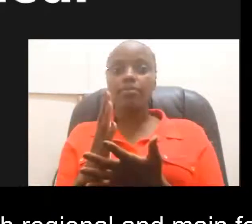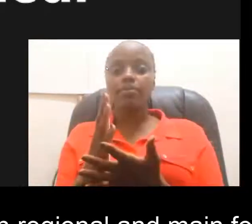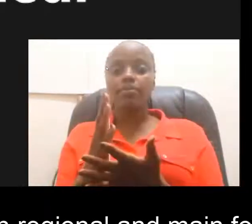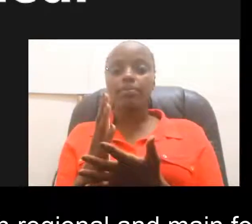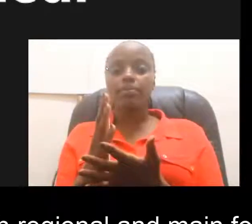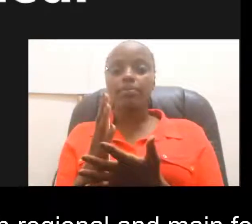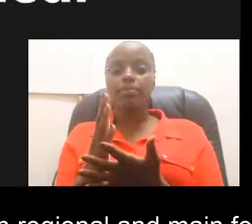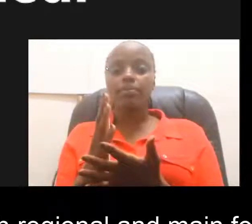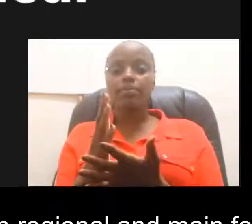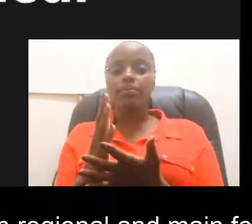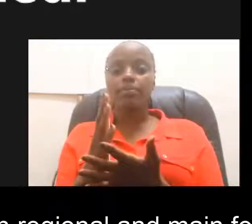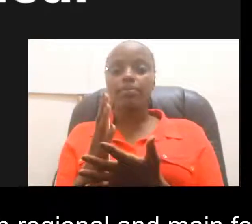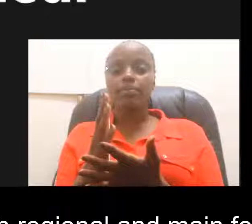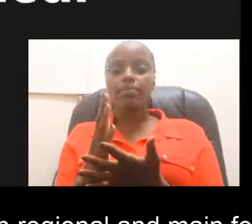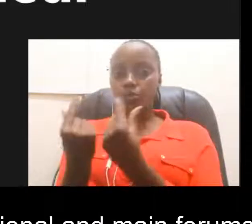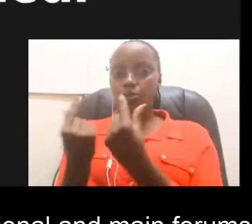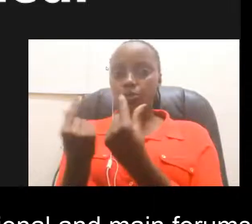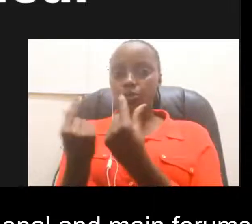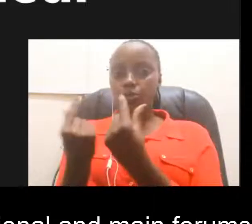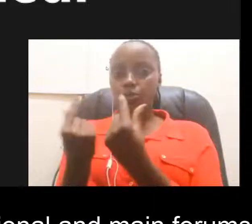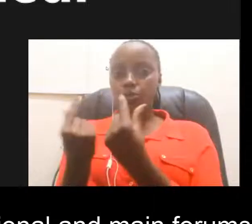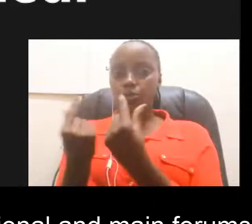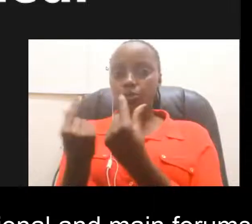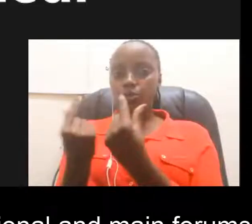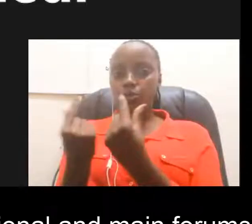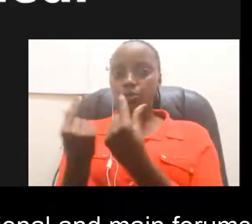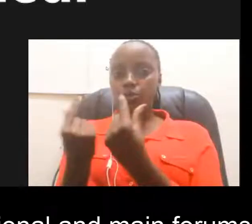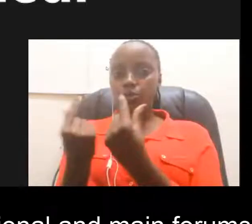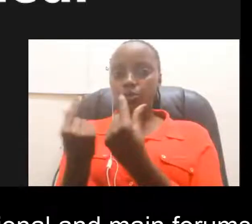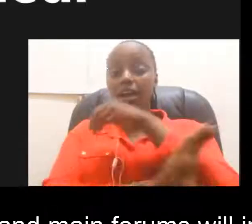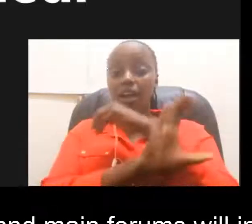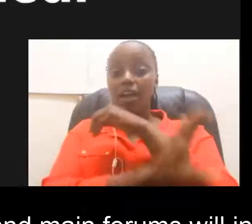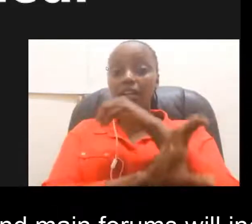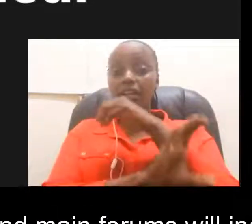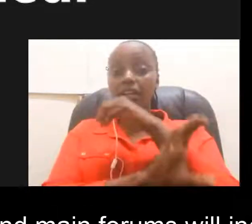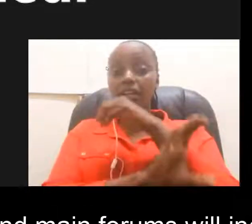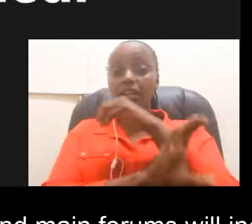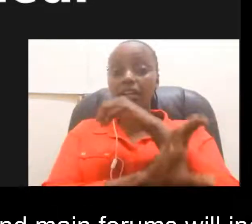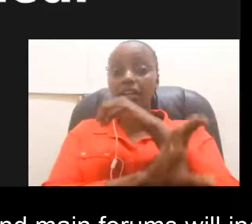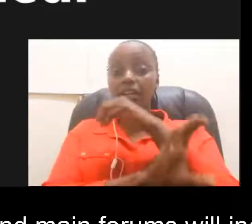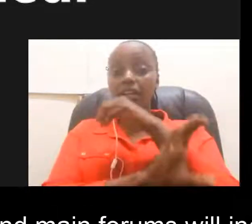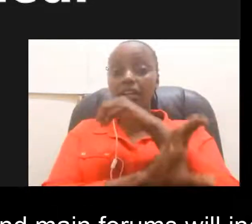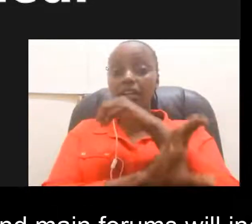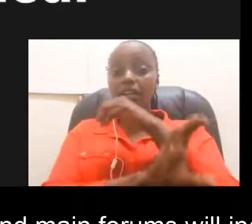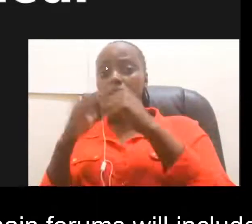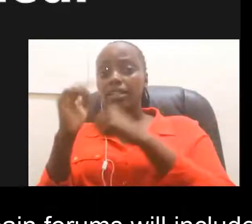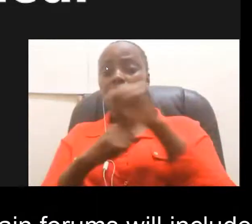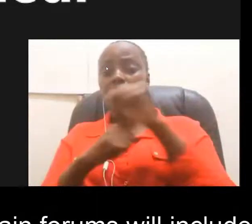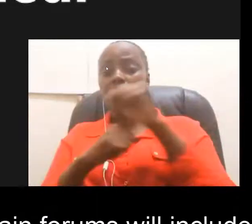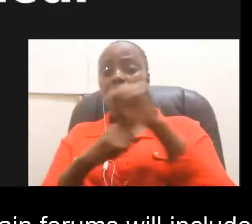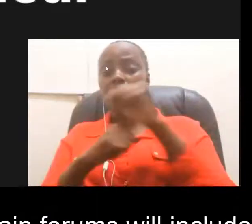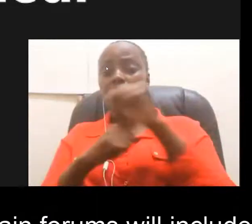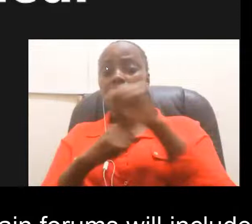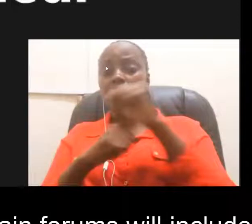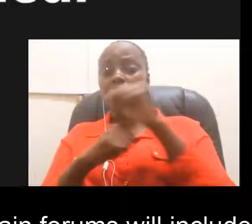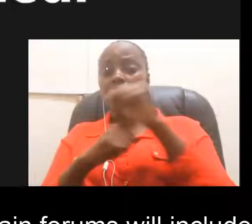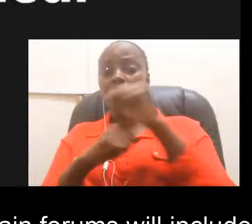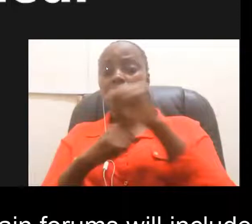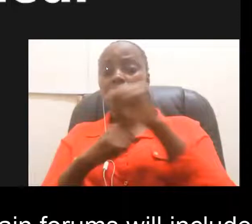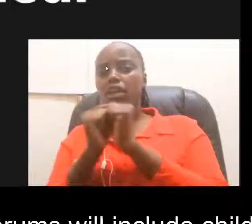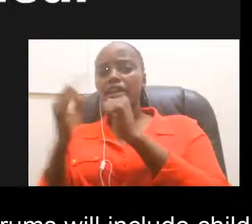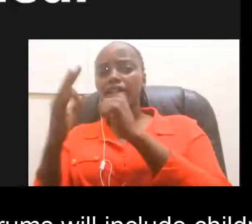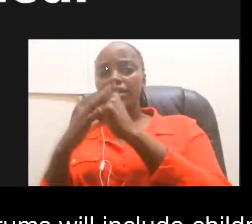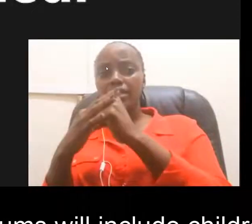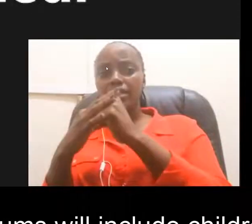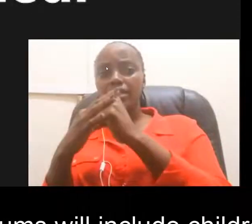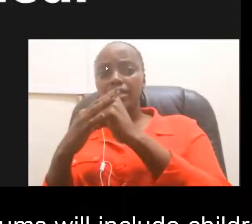cohort. The in other countries is 12 to 18, in others it's 15 to 18. And then